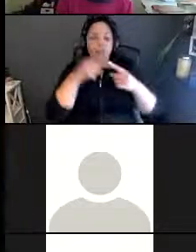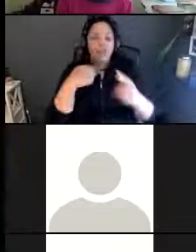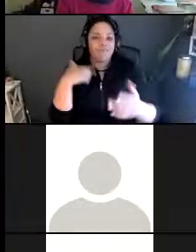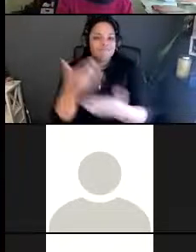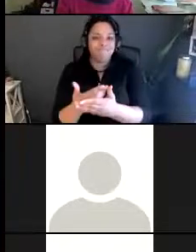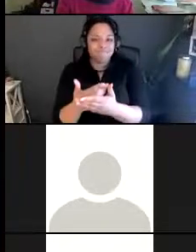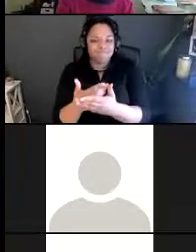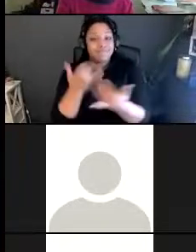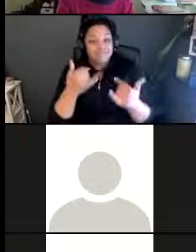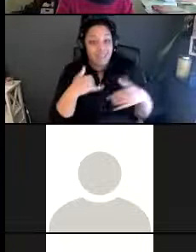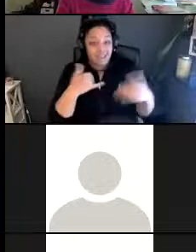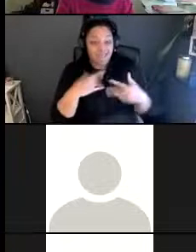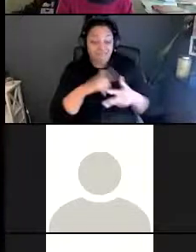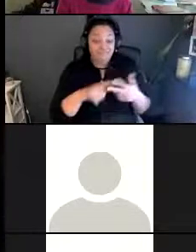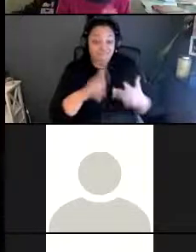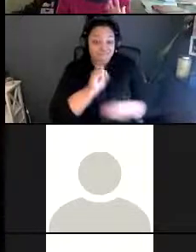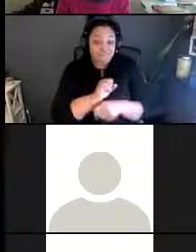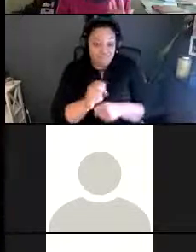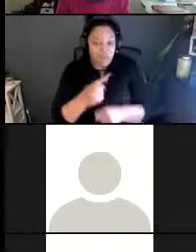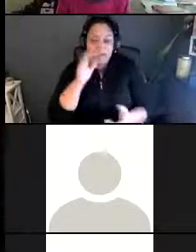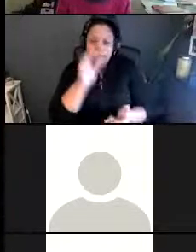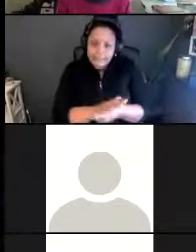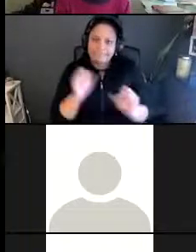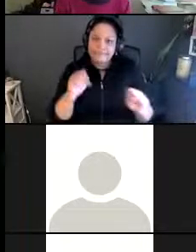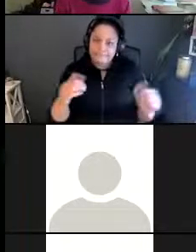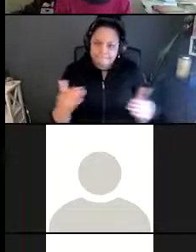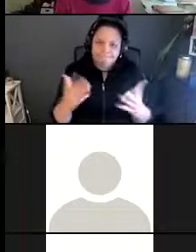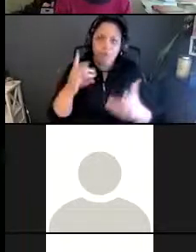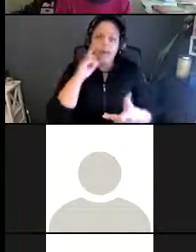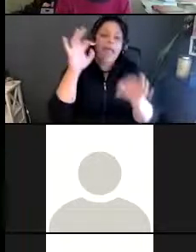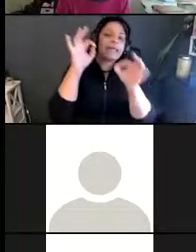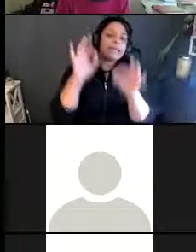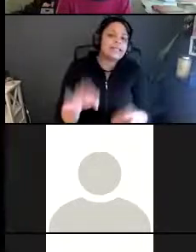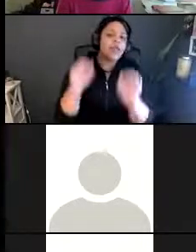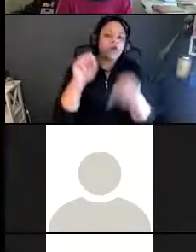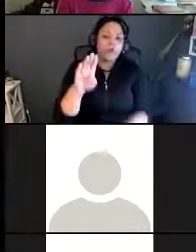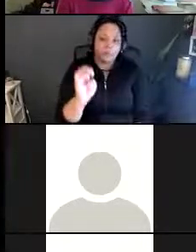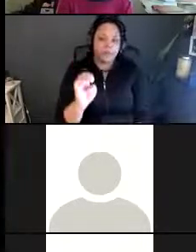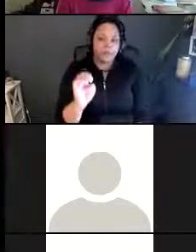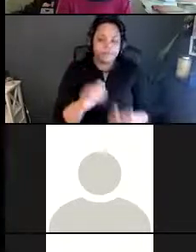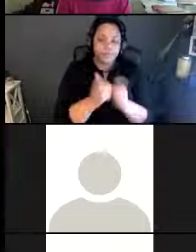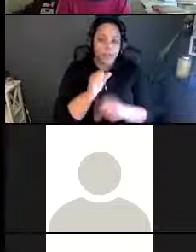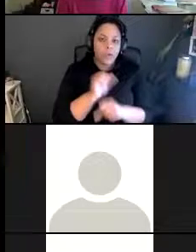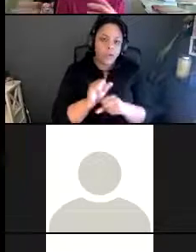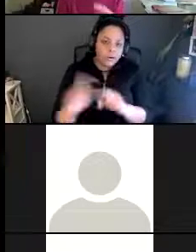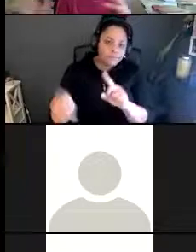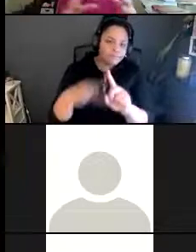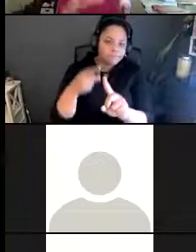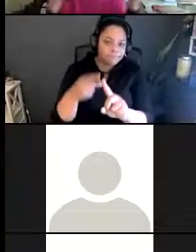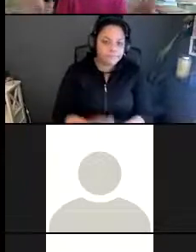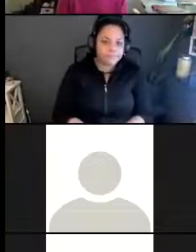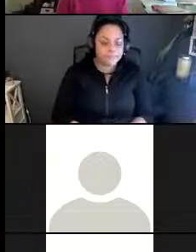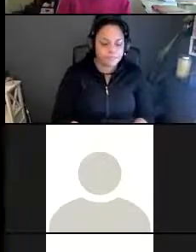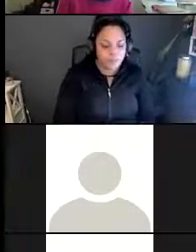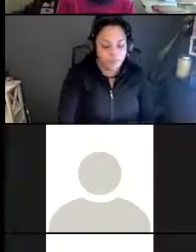field. So I believe in talking about what the ideal can be and how we can work towards it.